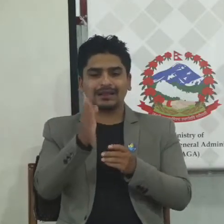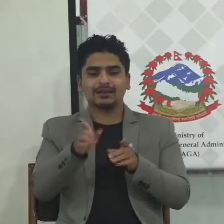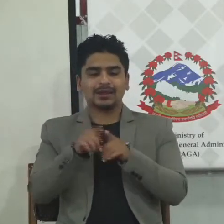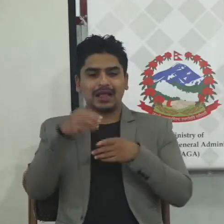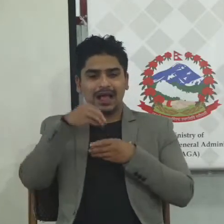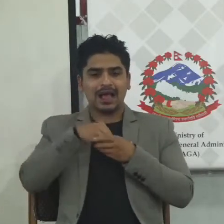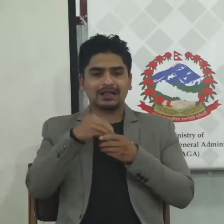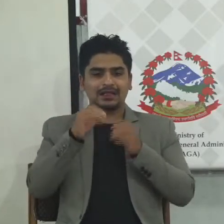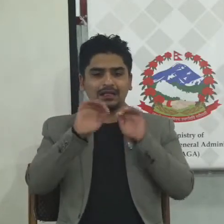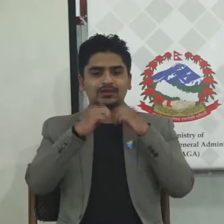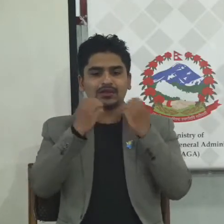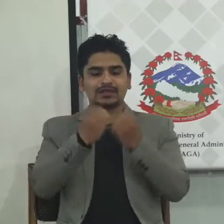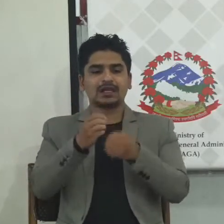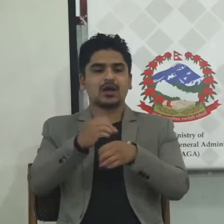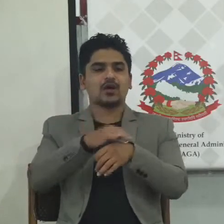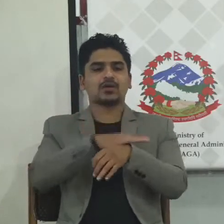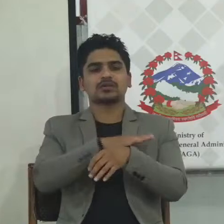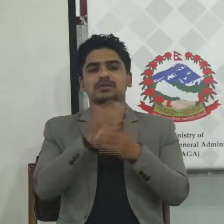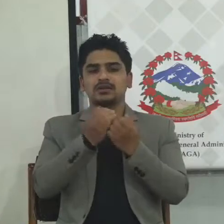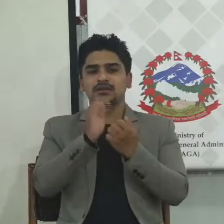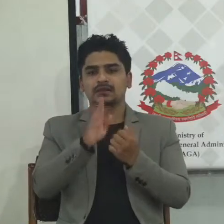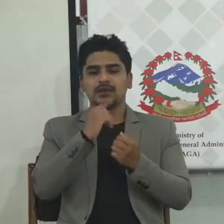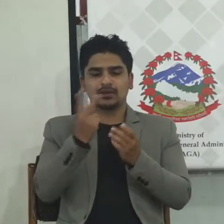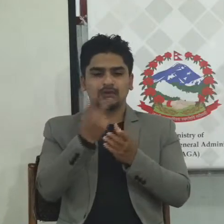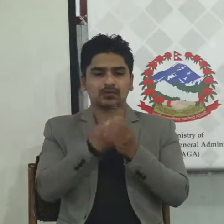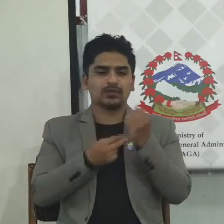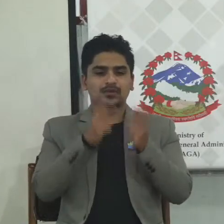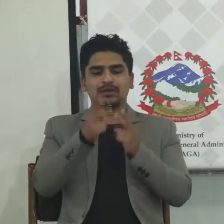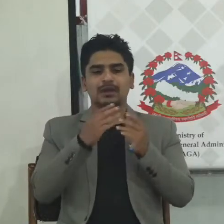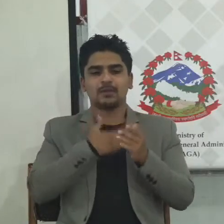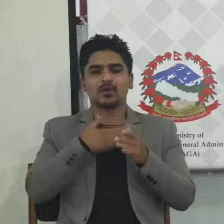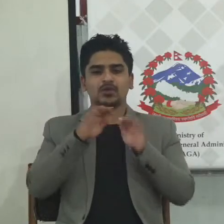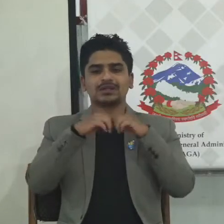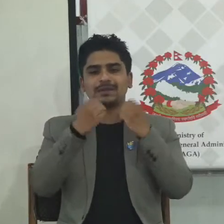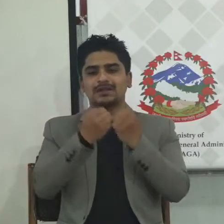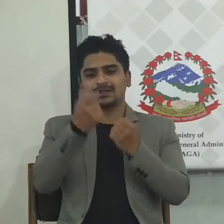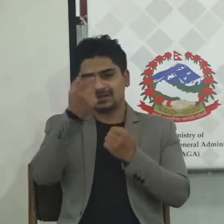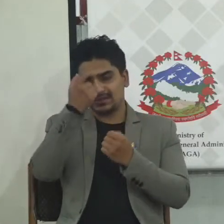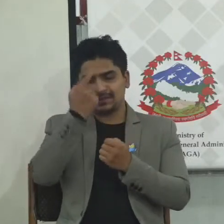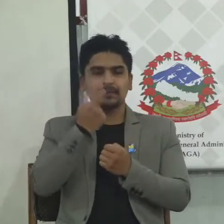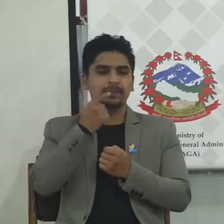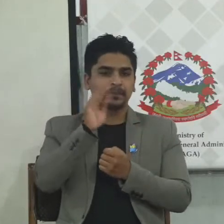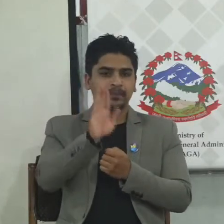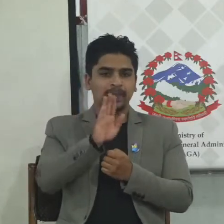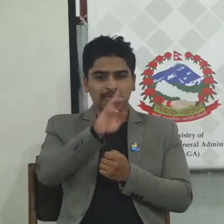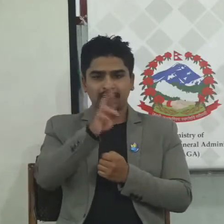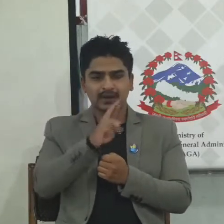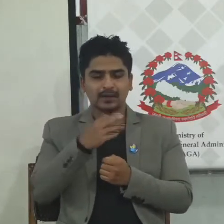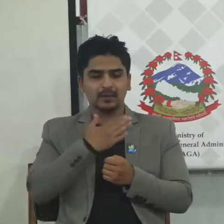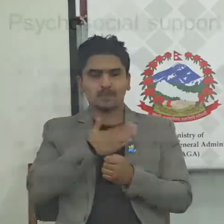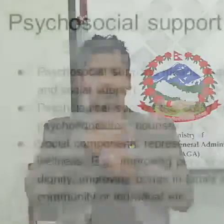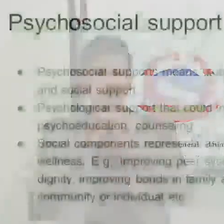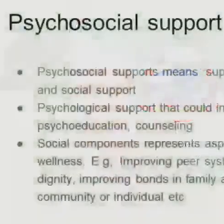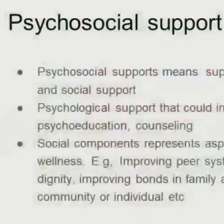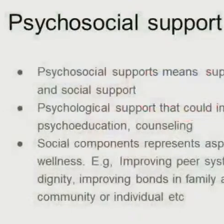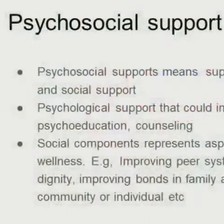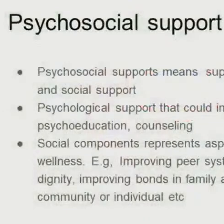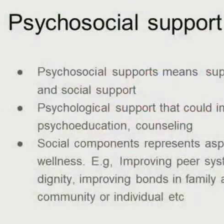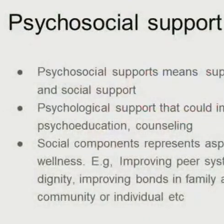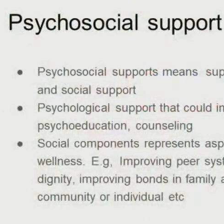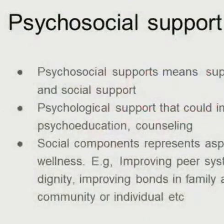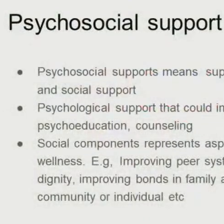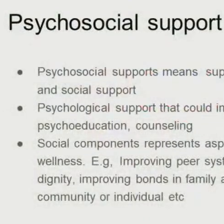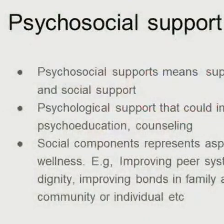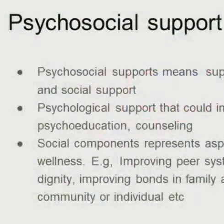psychosocial. And the psychosocial, what is psychosocial support then? So one is